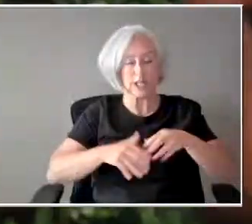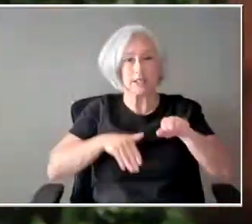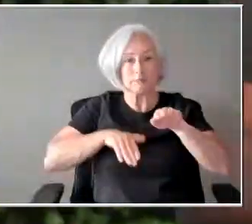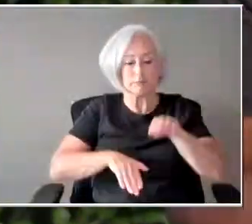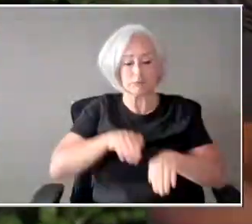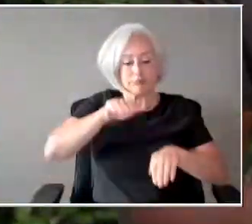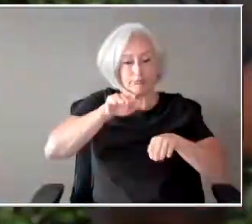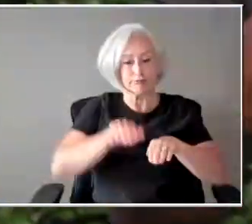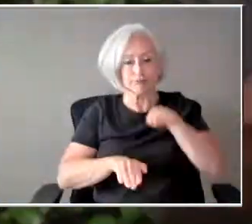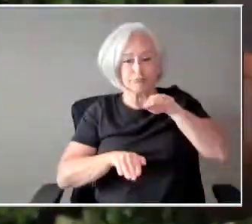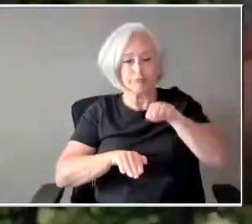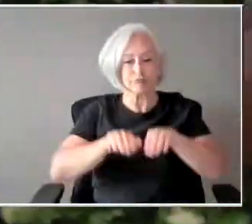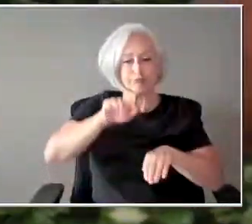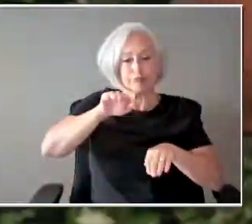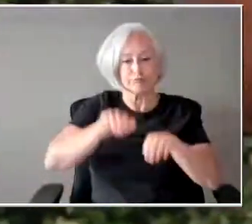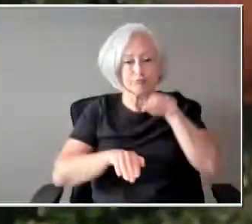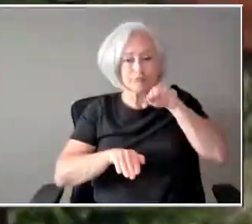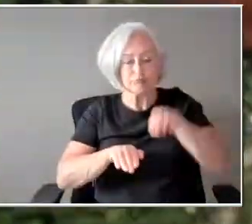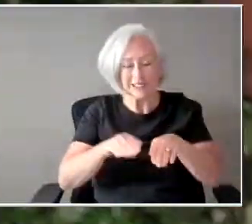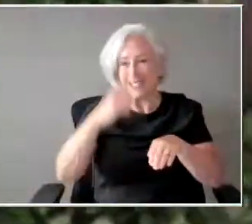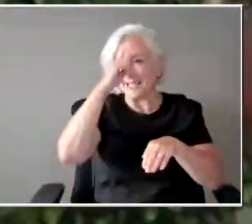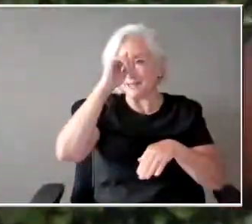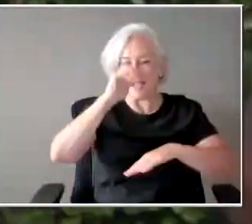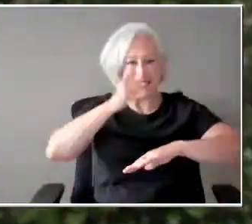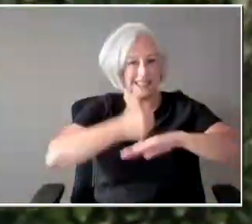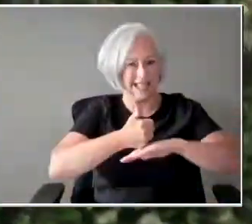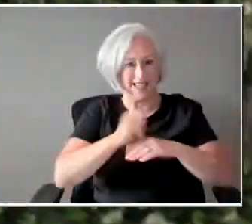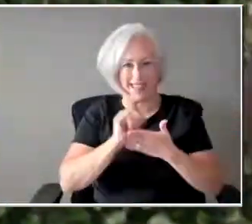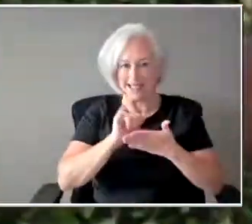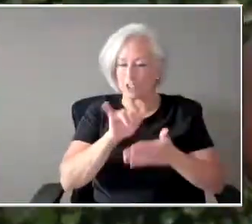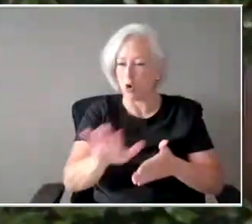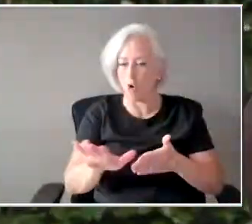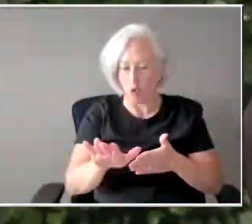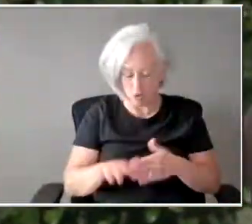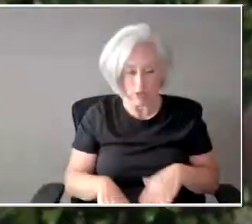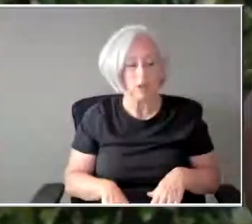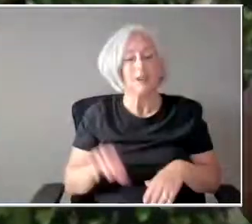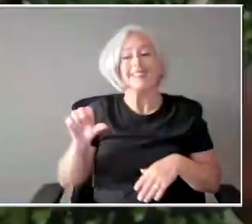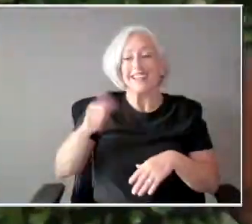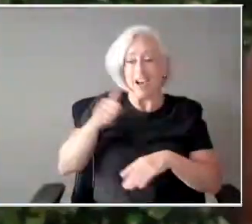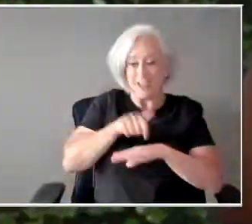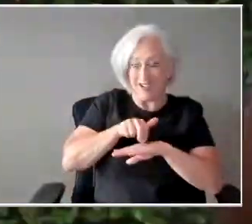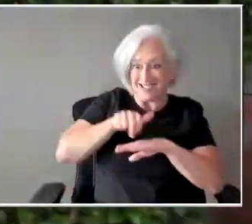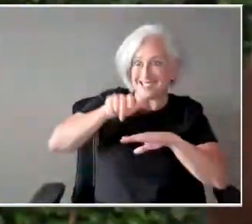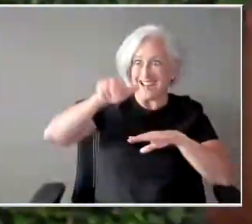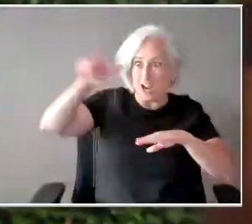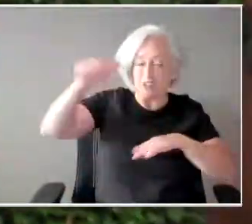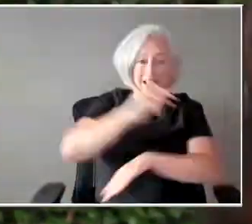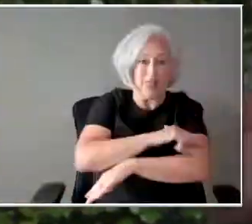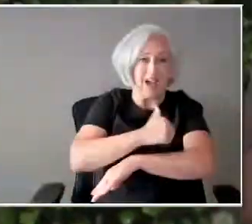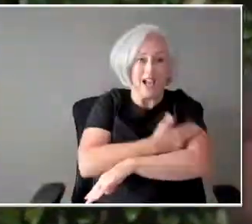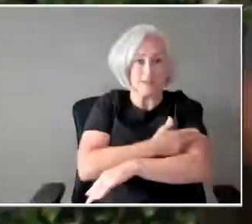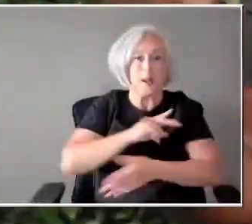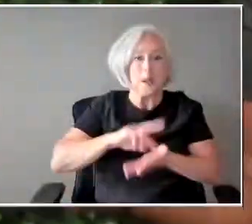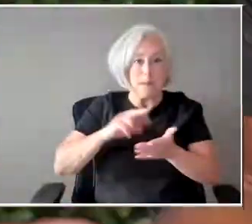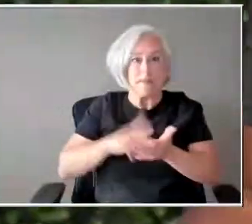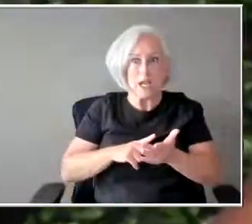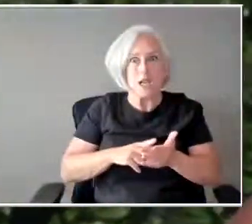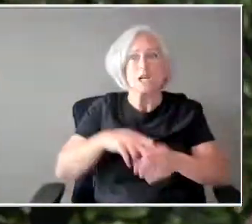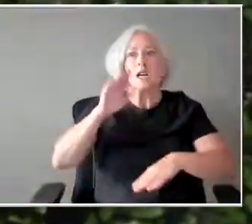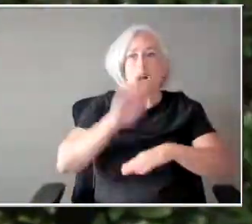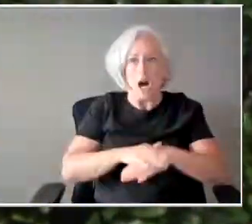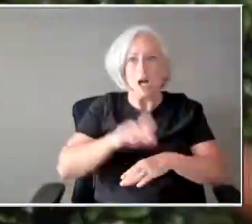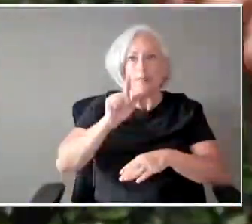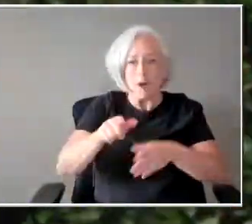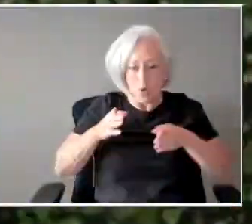Okay, you're just trying to traverse to get to the other point. And you're like, why is this taking so long? Why is this hard? Why am I breathing heavy? The